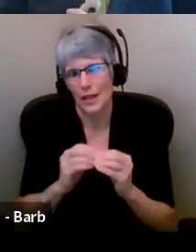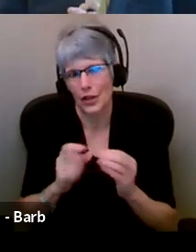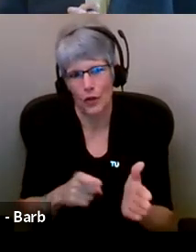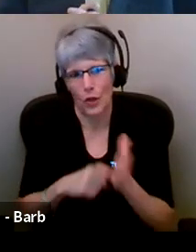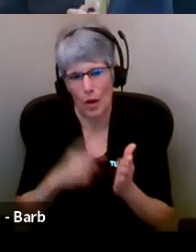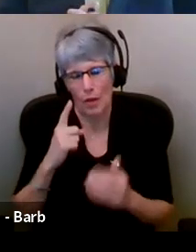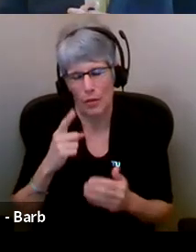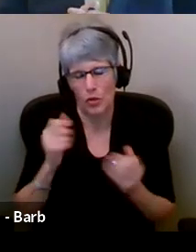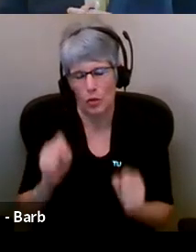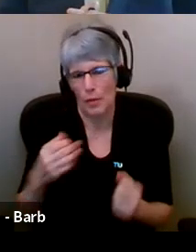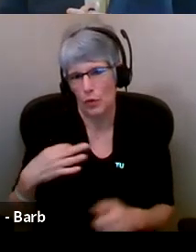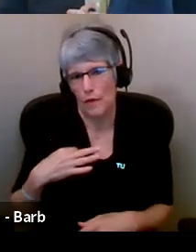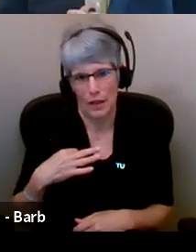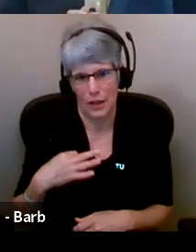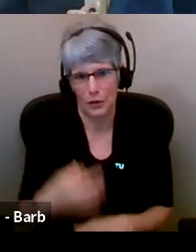to volunteer.